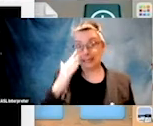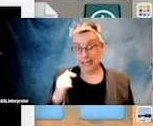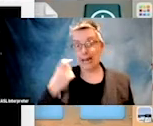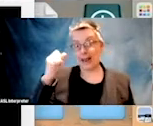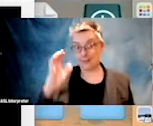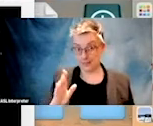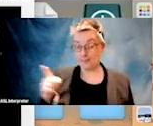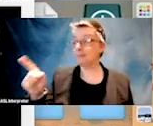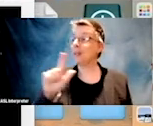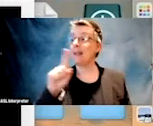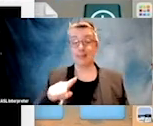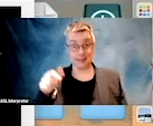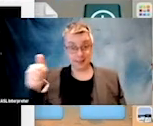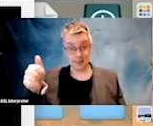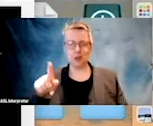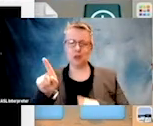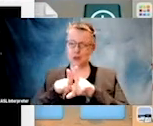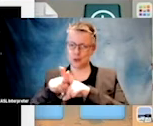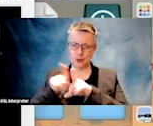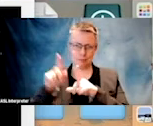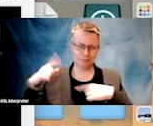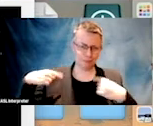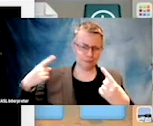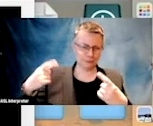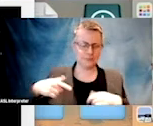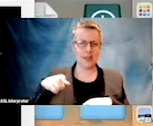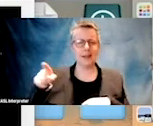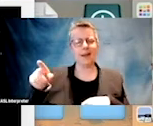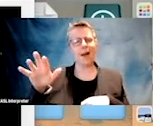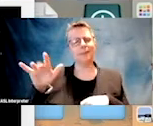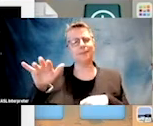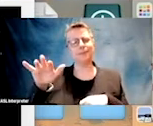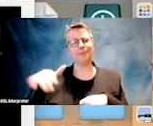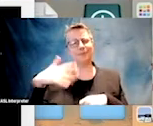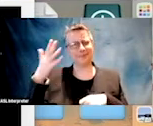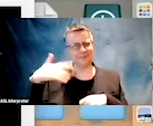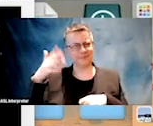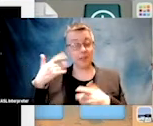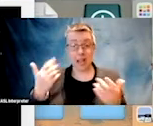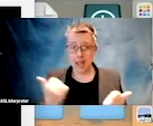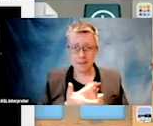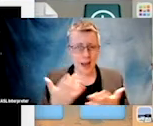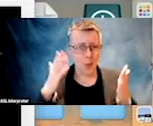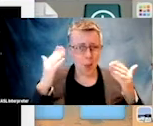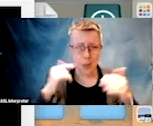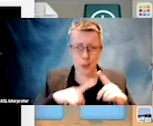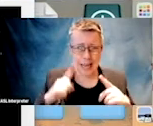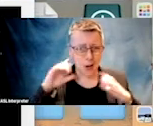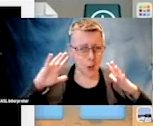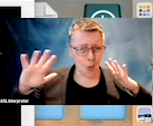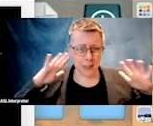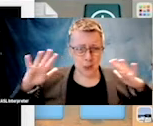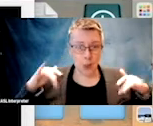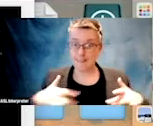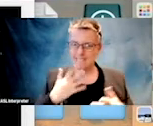Liz has been a star for a while of, um, uh, it's like every, I hope you guys can't hear these noises. I feel like